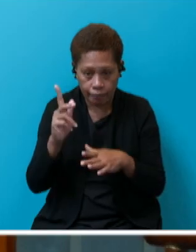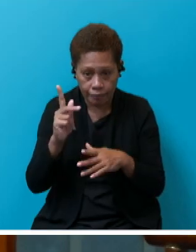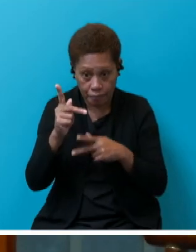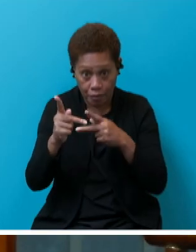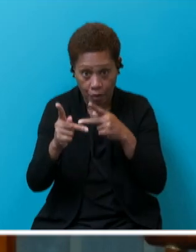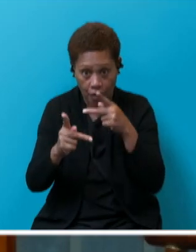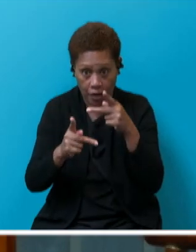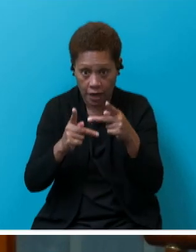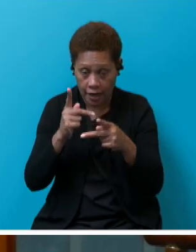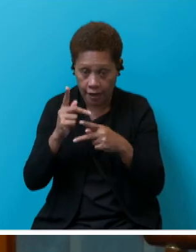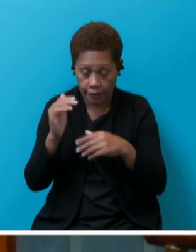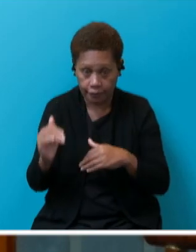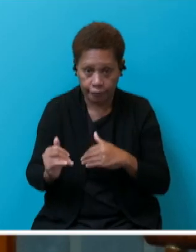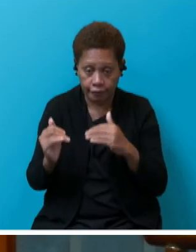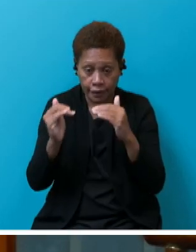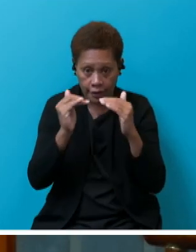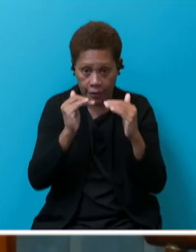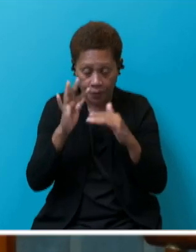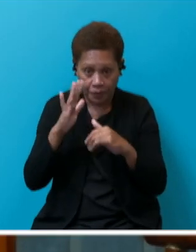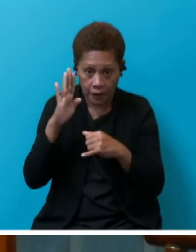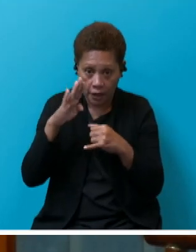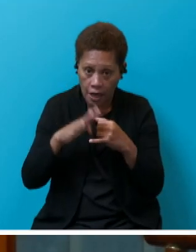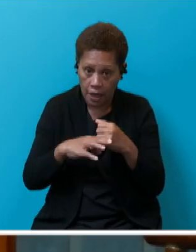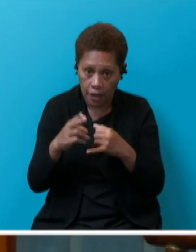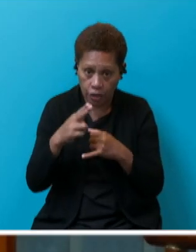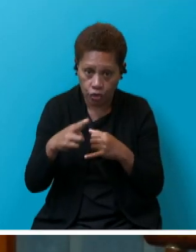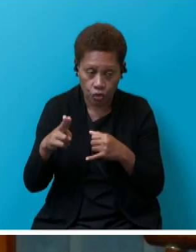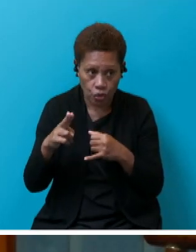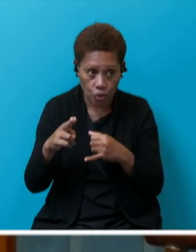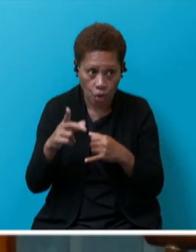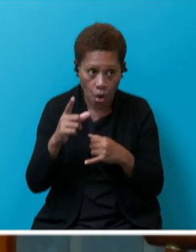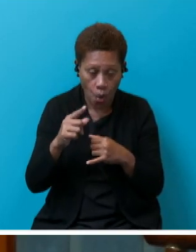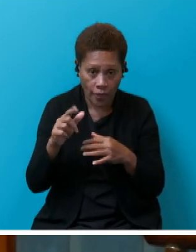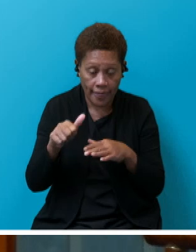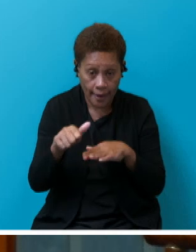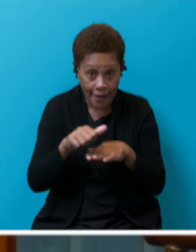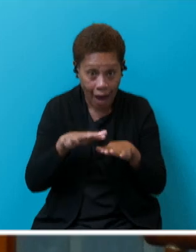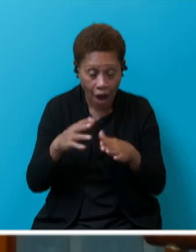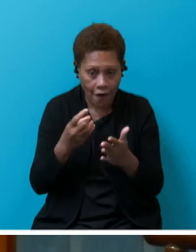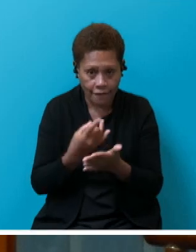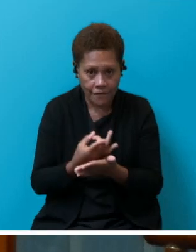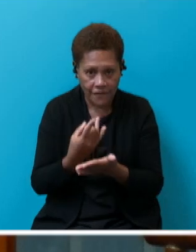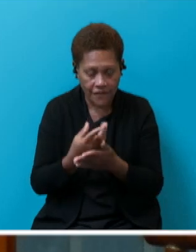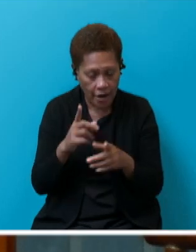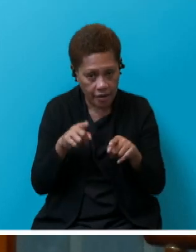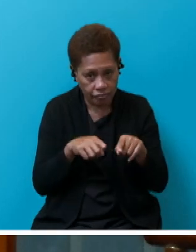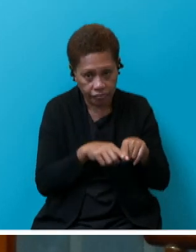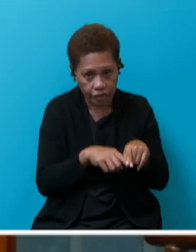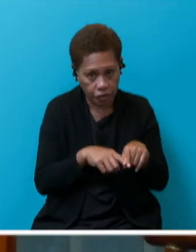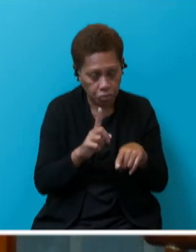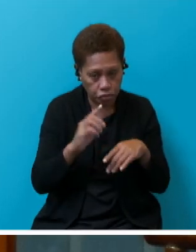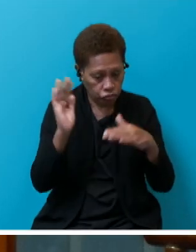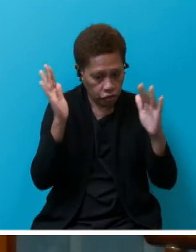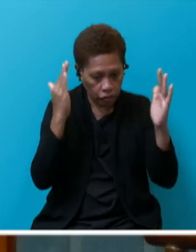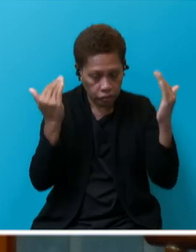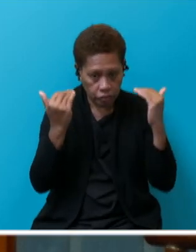equity, and then the last would be debt crowdfunding. So what it means, Mr. Speaker, sir, under the